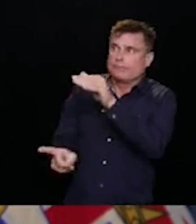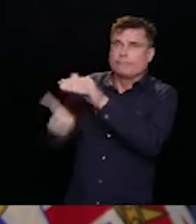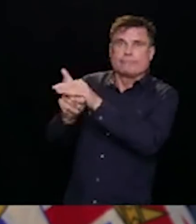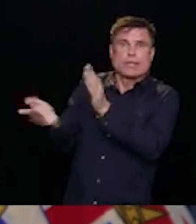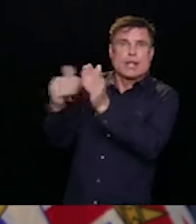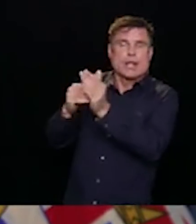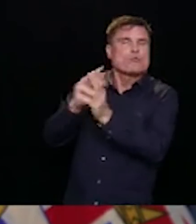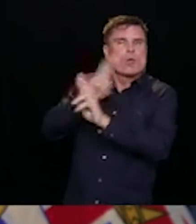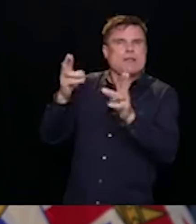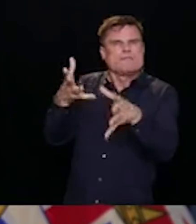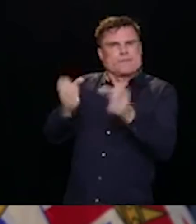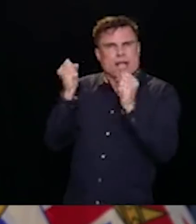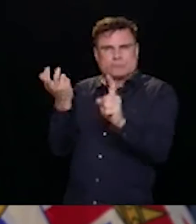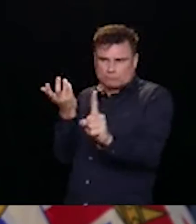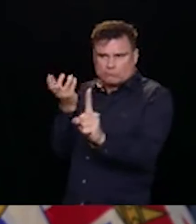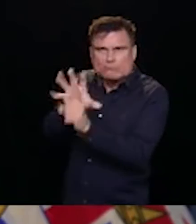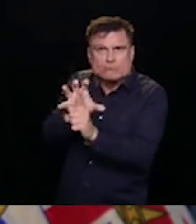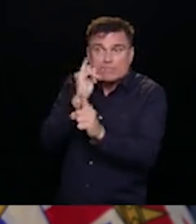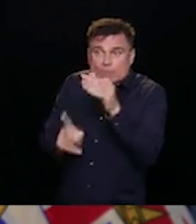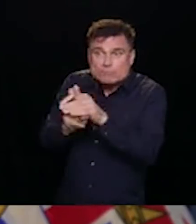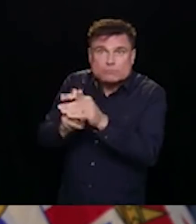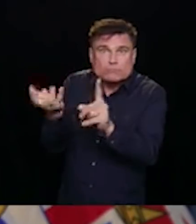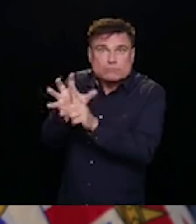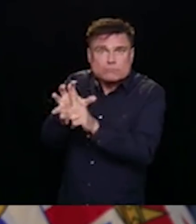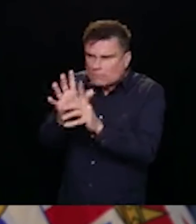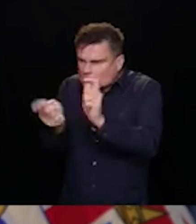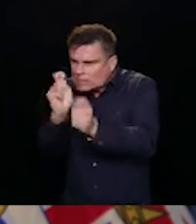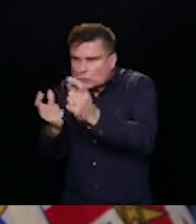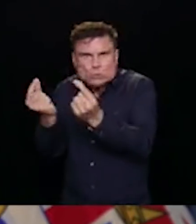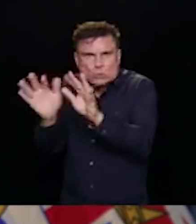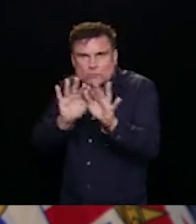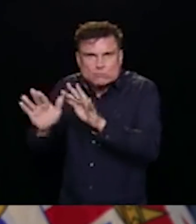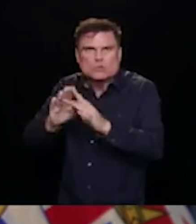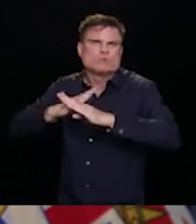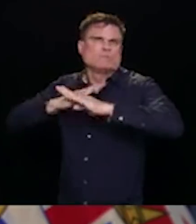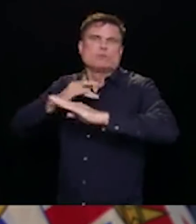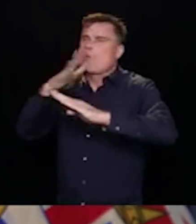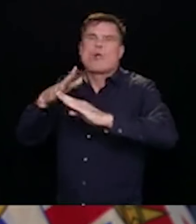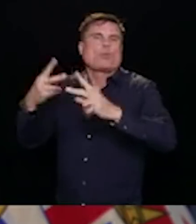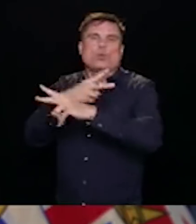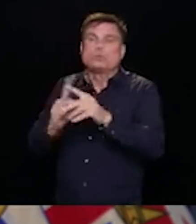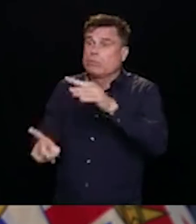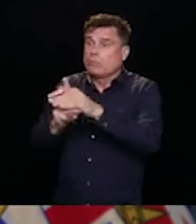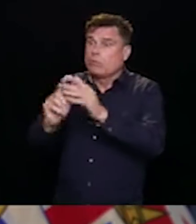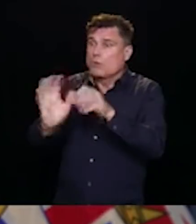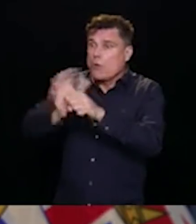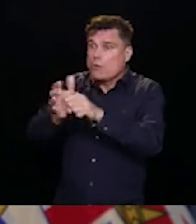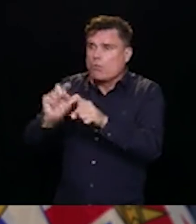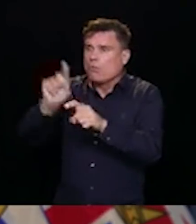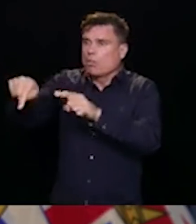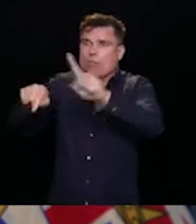and rapidly and make sure it's not spread to large numbers of people. We can take confidence in knowing we have established those